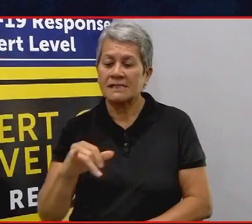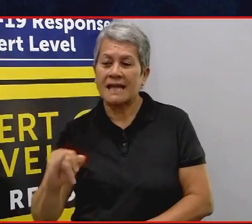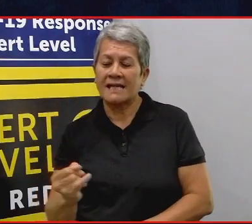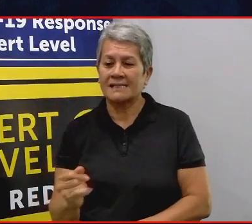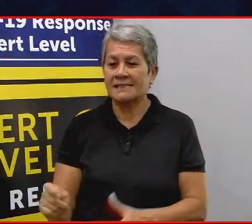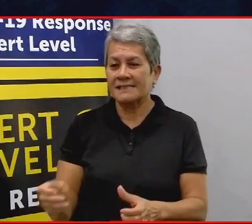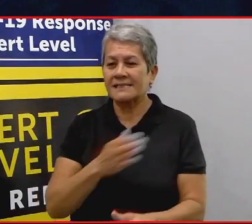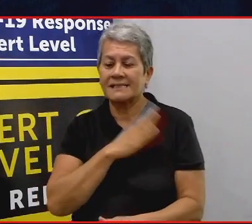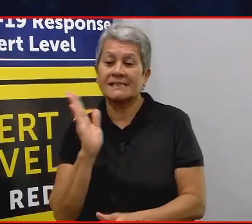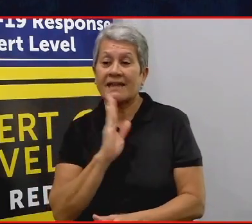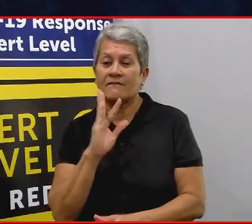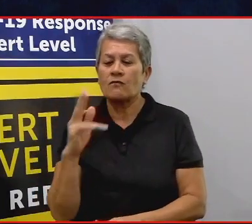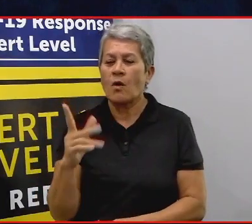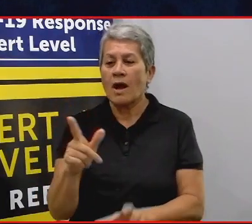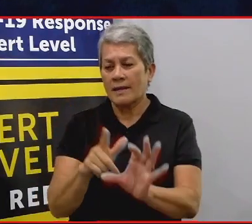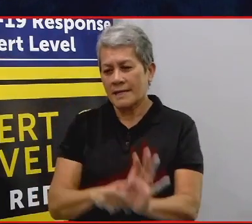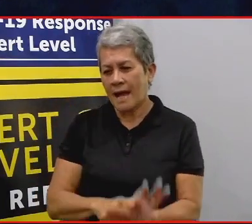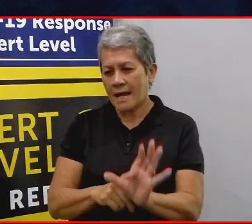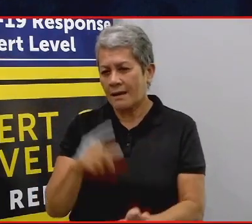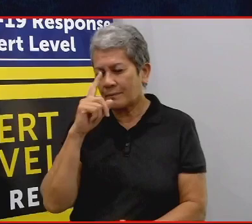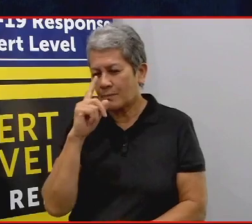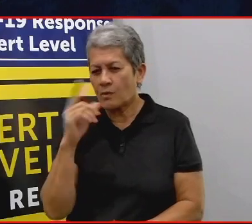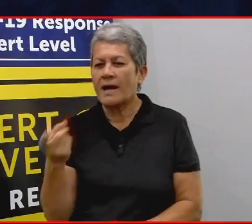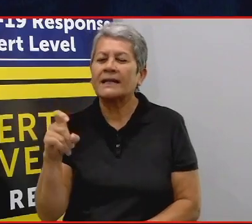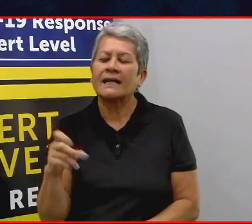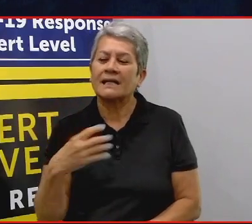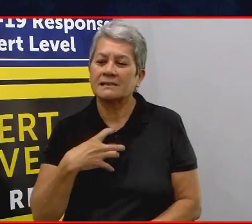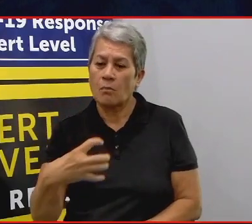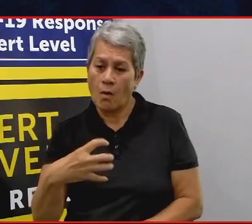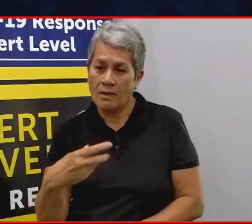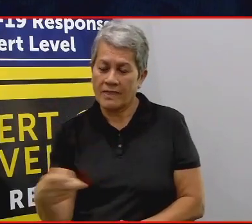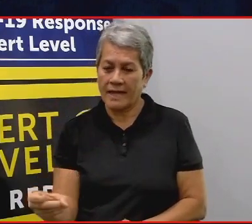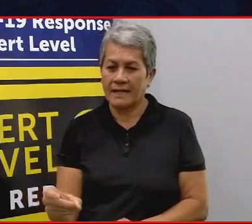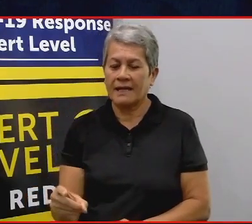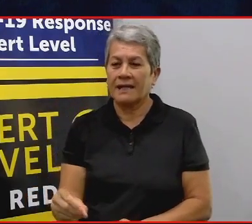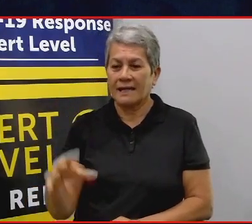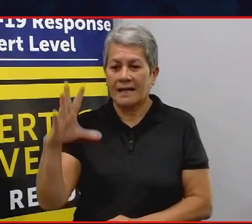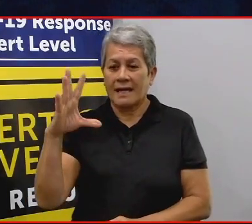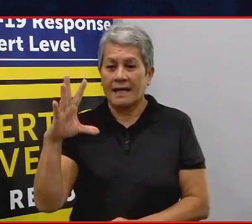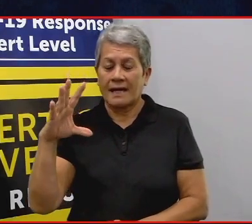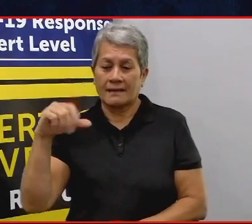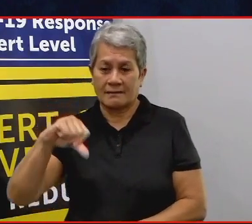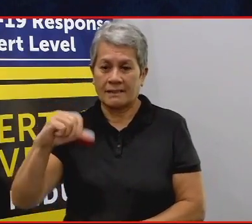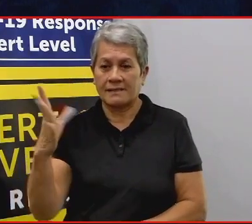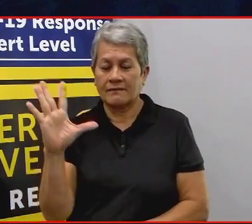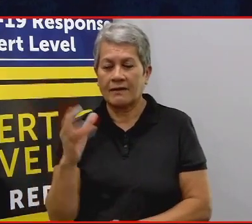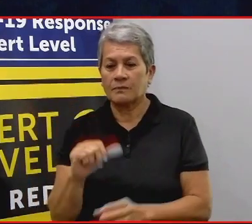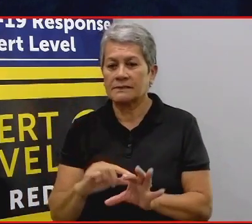than 95% effective in preventing COVID-19 infections. Last